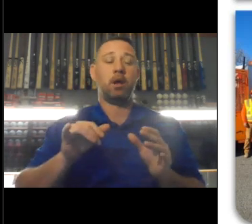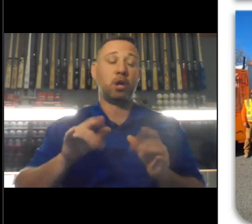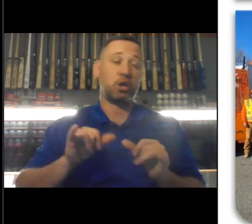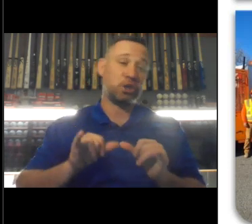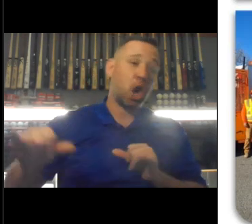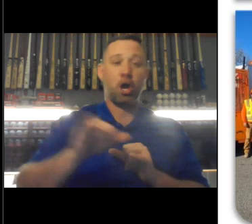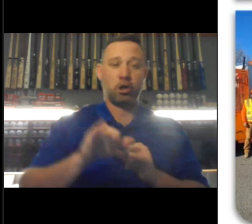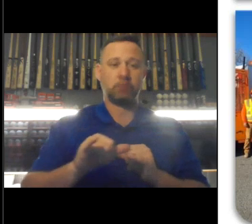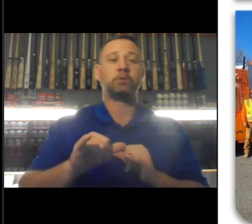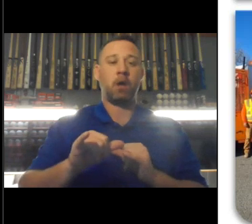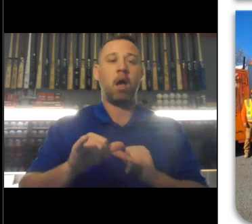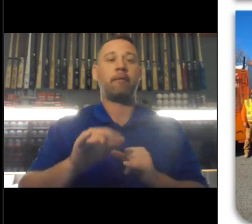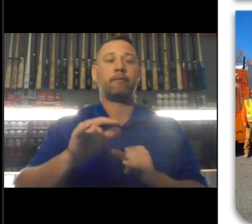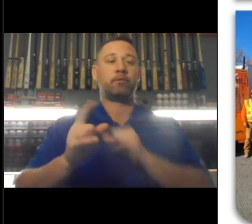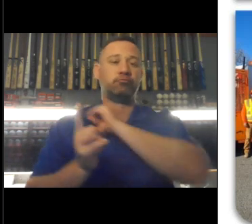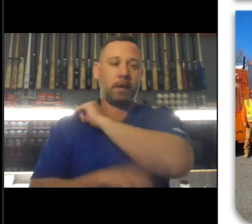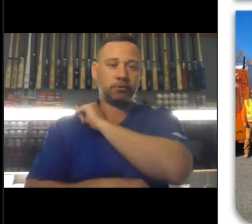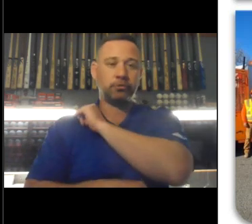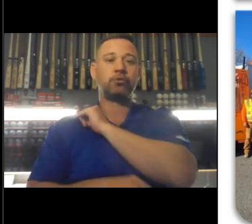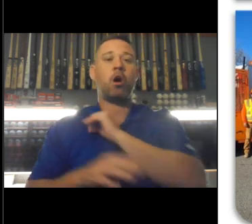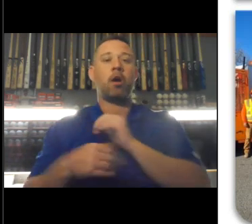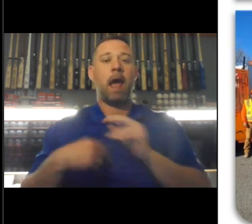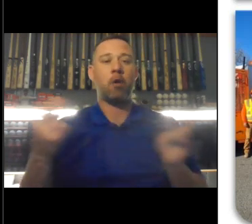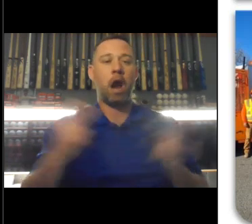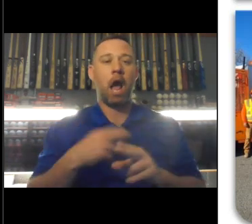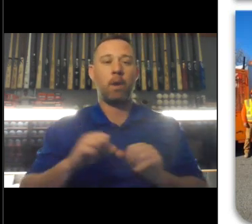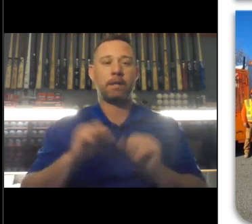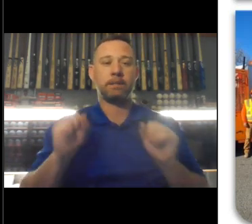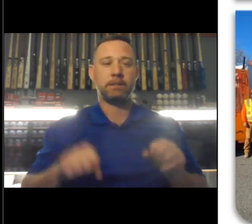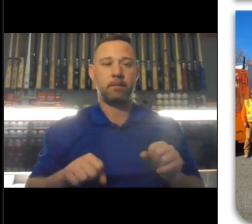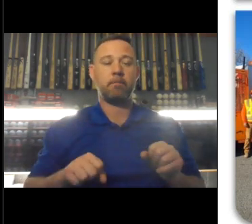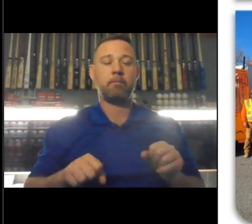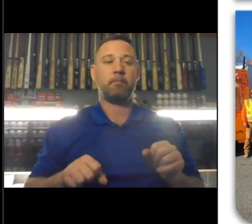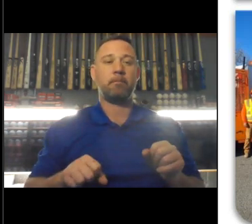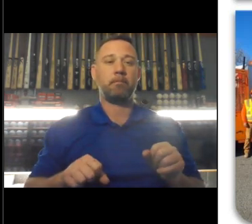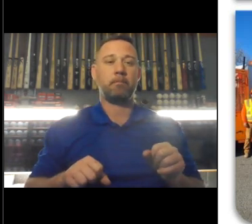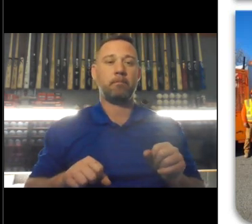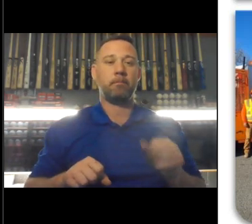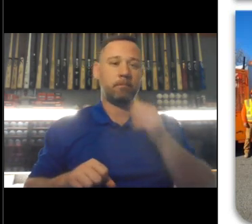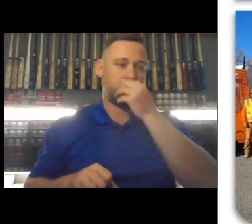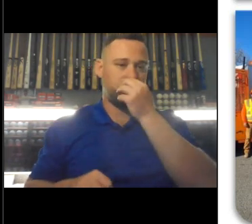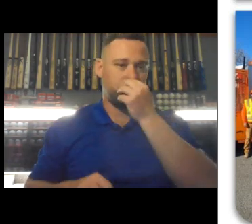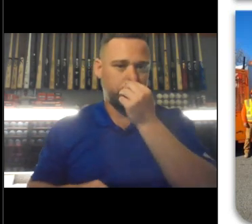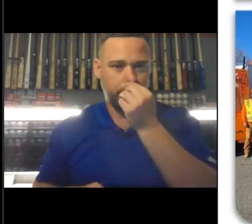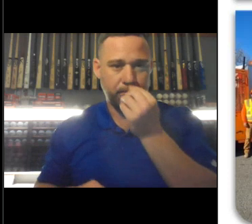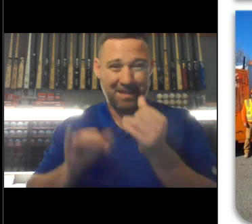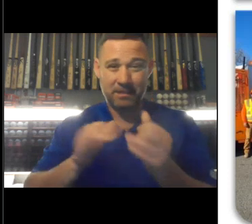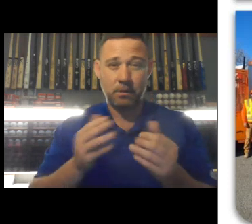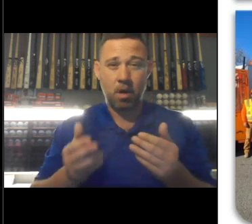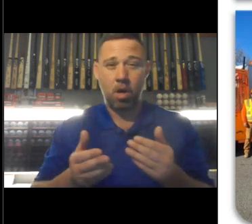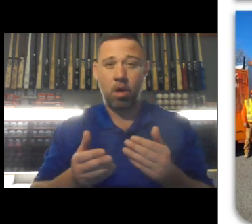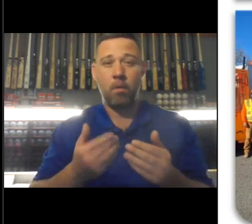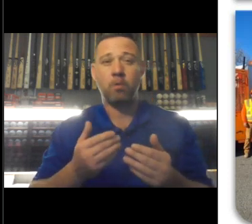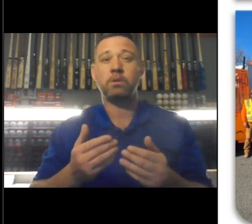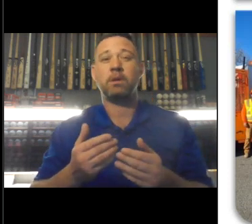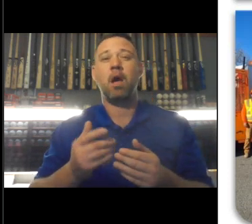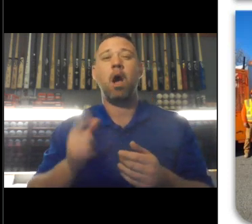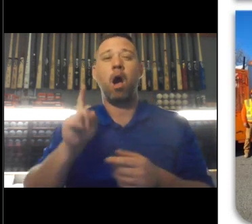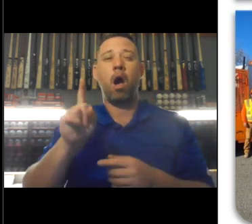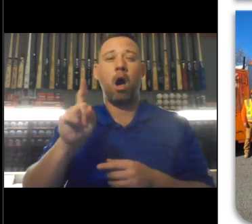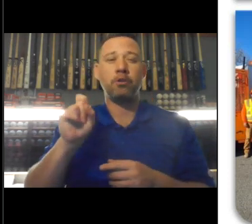state highway system. That's enough to fill, this is almost too big to make sense,